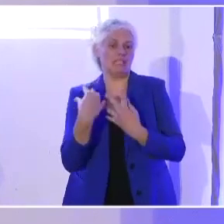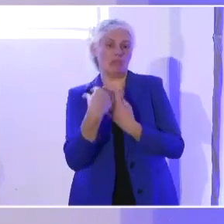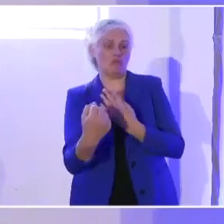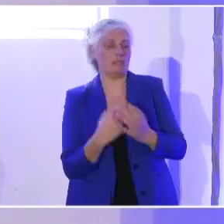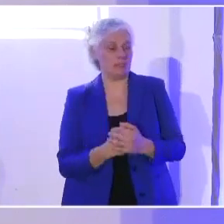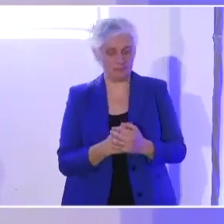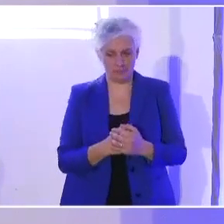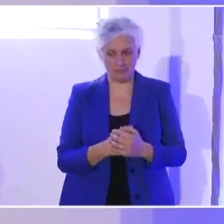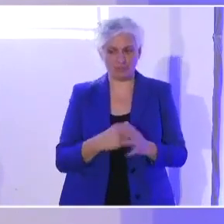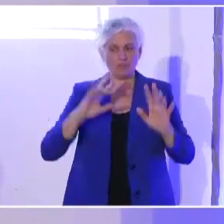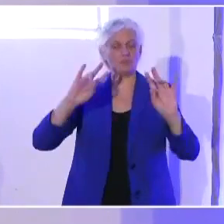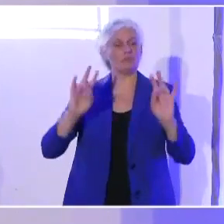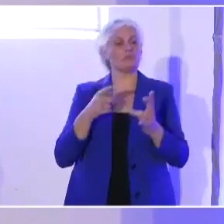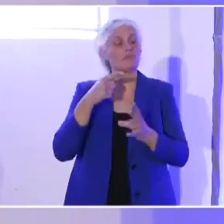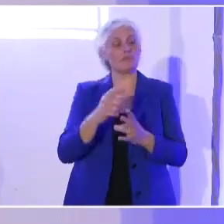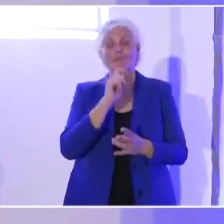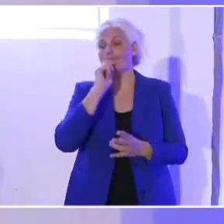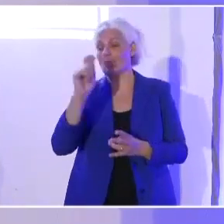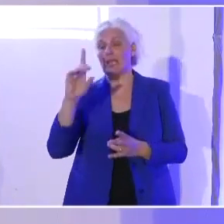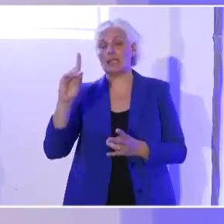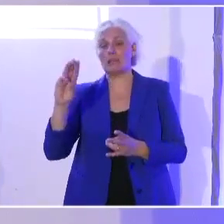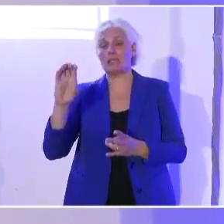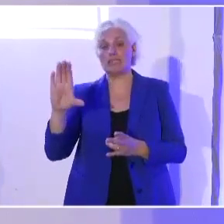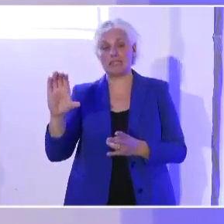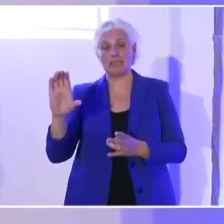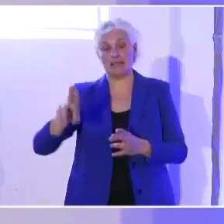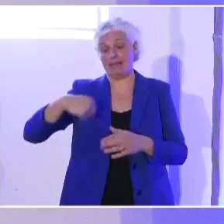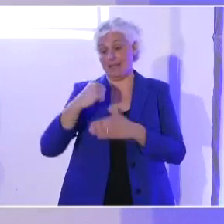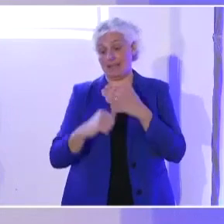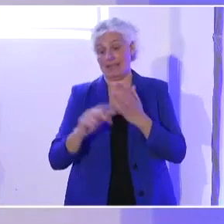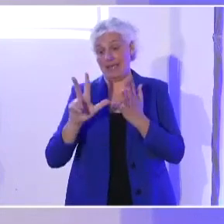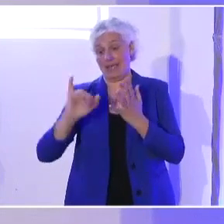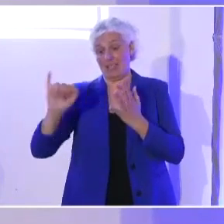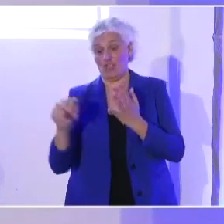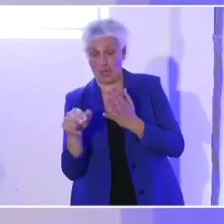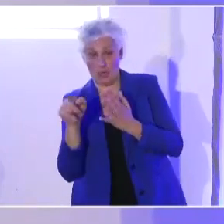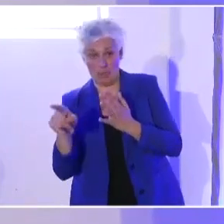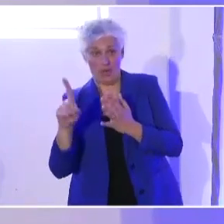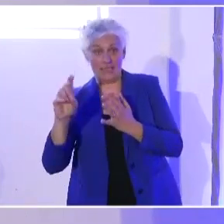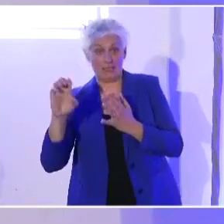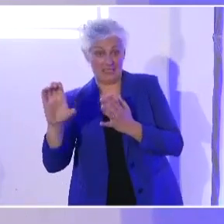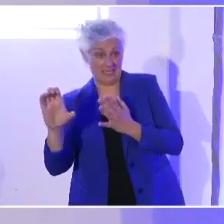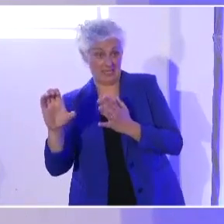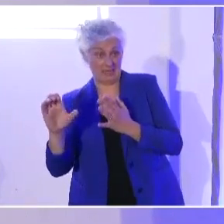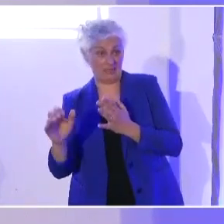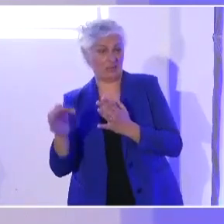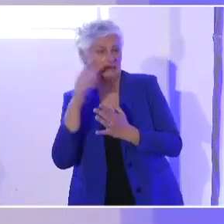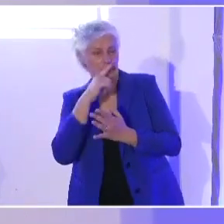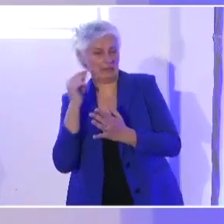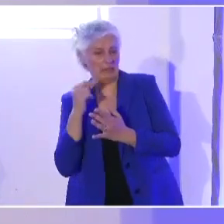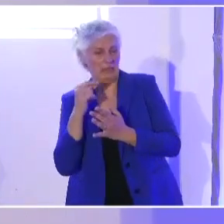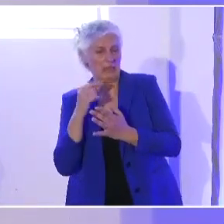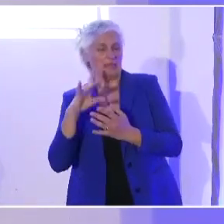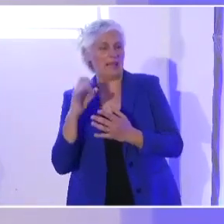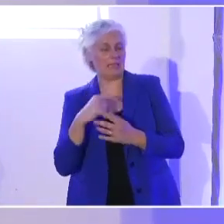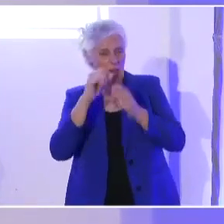very quickly. They reported to the DPC the following day on the 8th of January, but the DPC found that The date of awareness was at